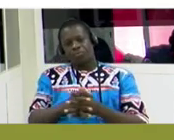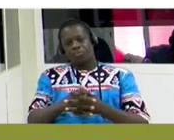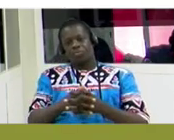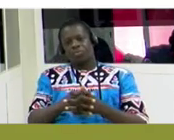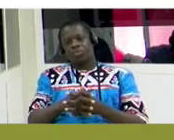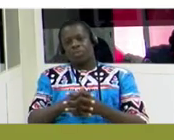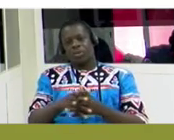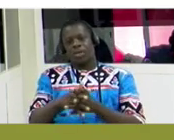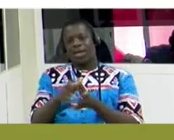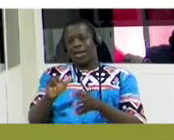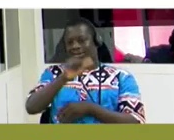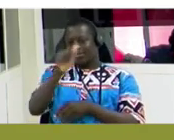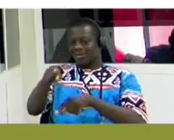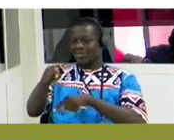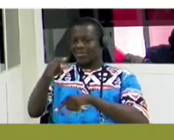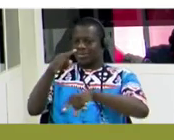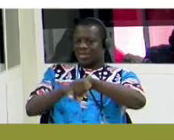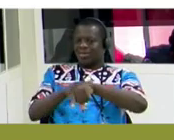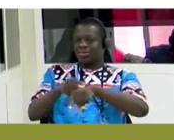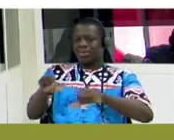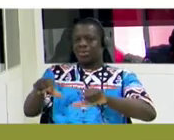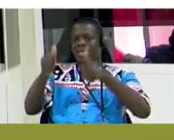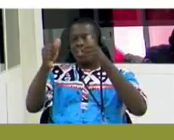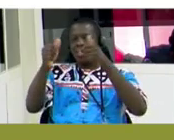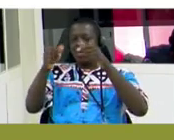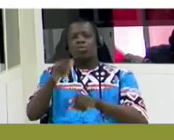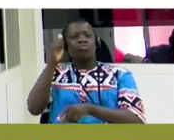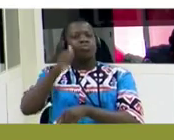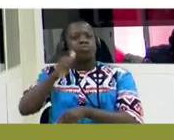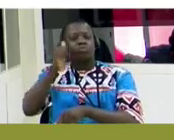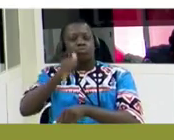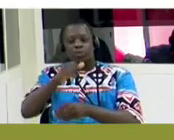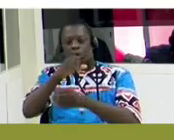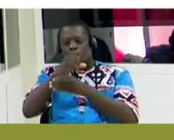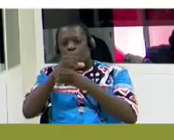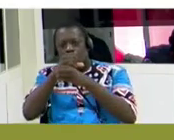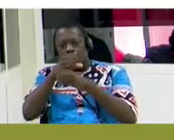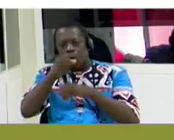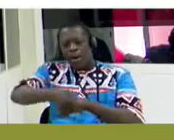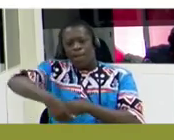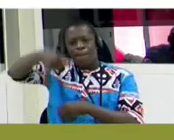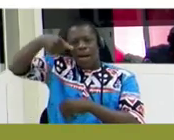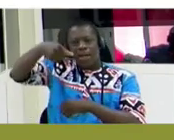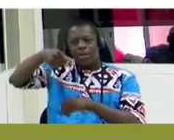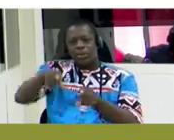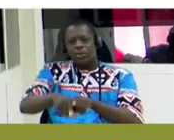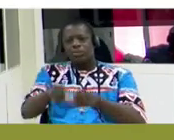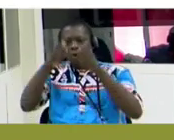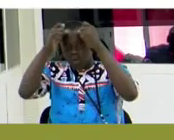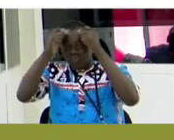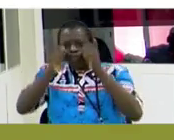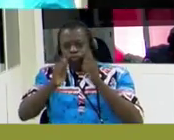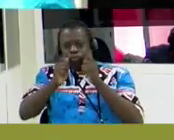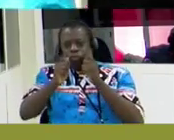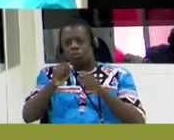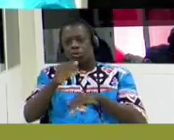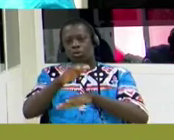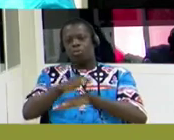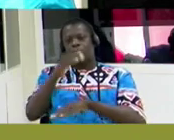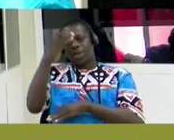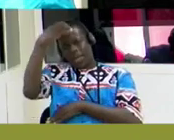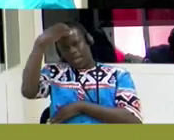And that's this time they started putting this plastic bag on his head. Who was doing